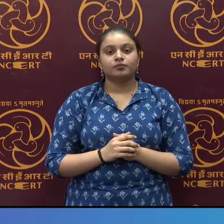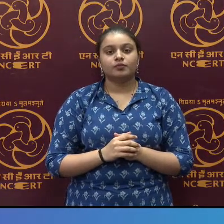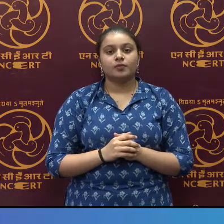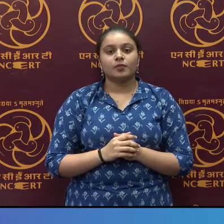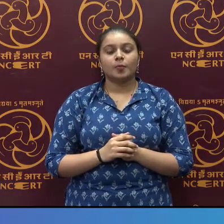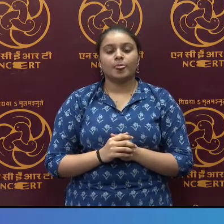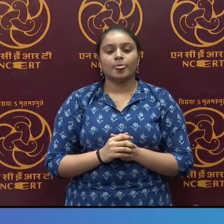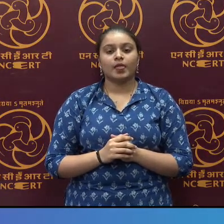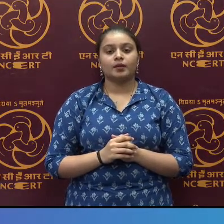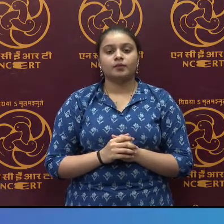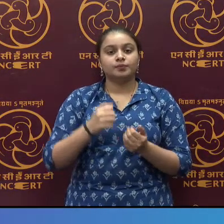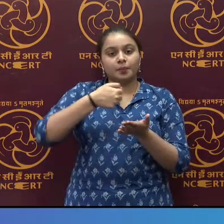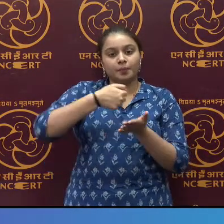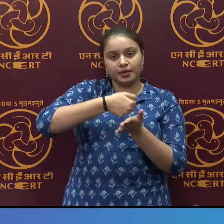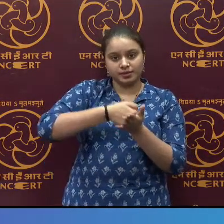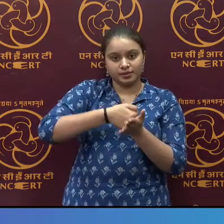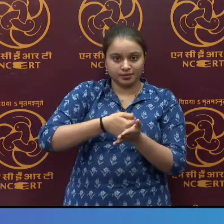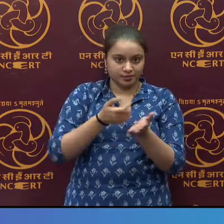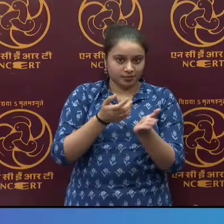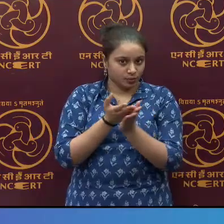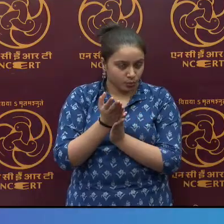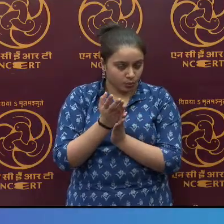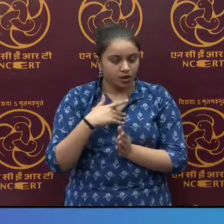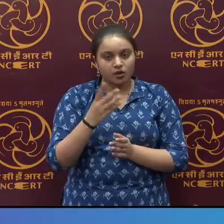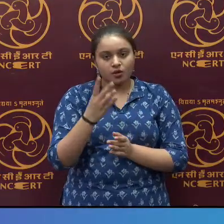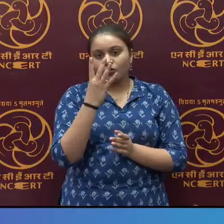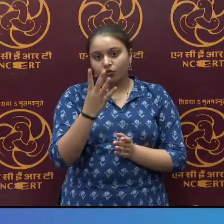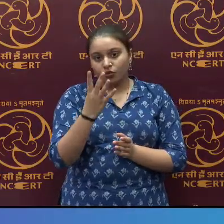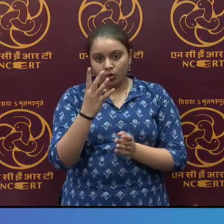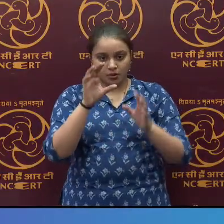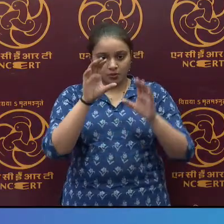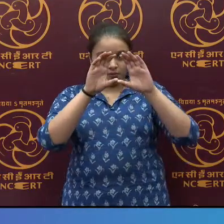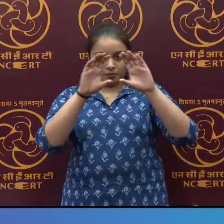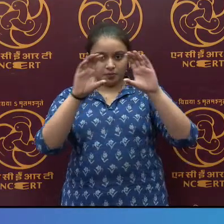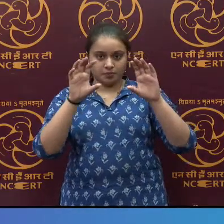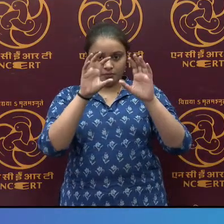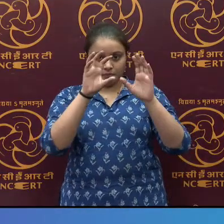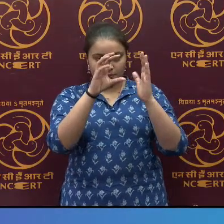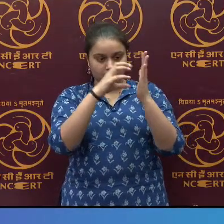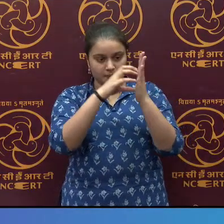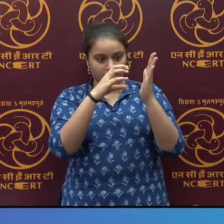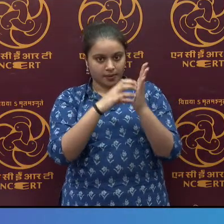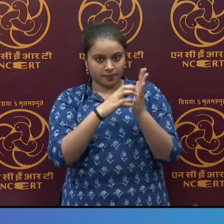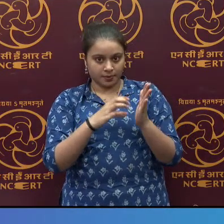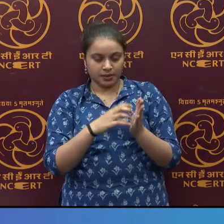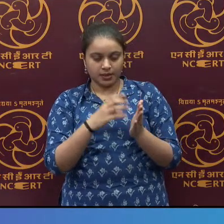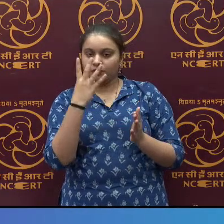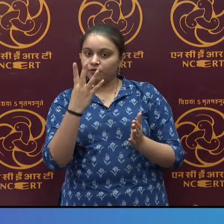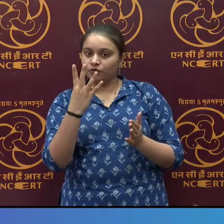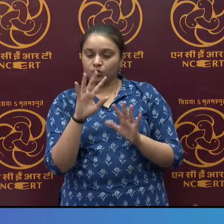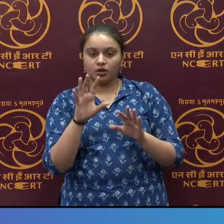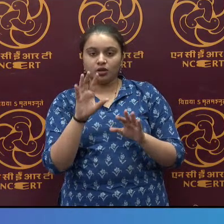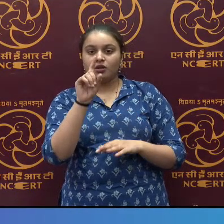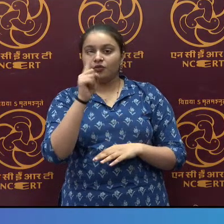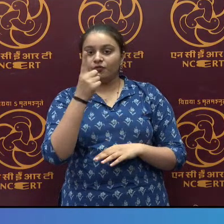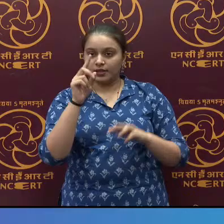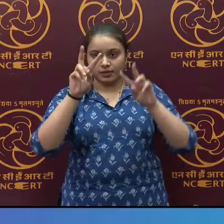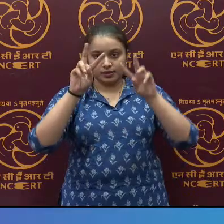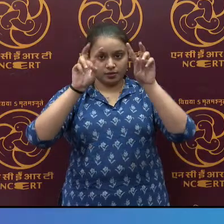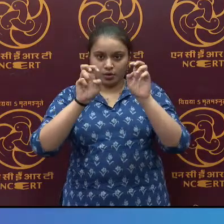of basic format, there are only 4 paragraphs we usually expect from the students. First, we write the